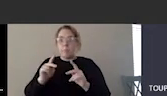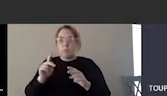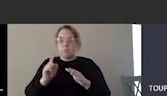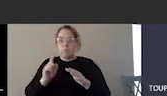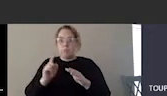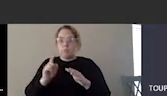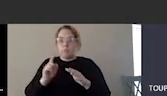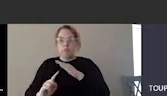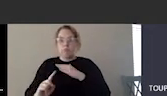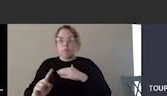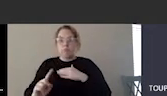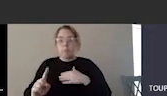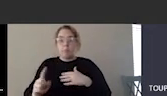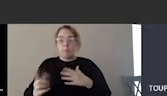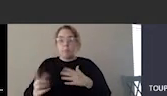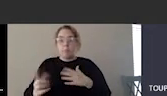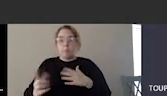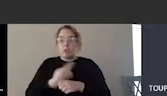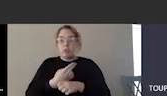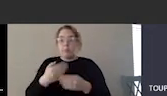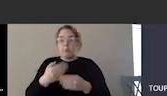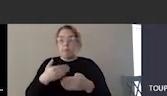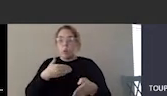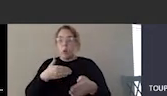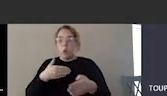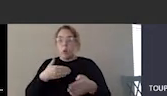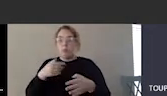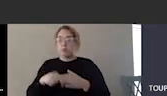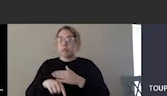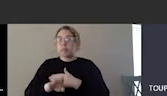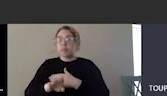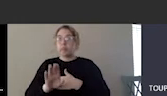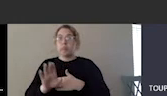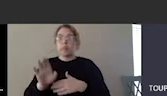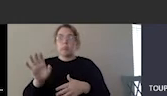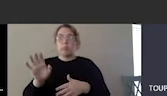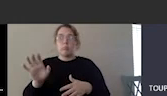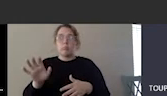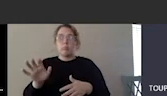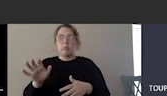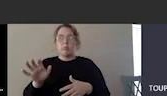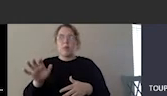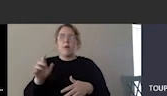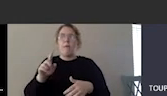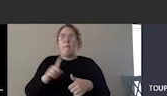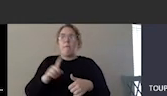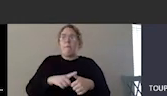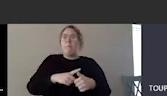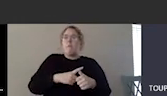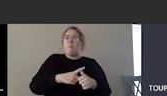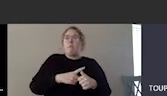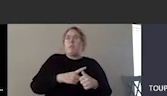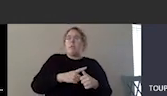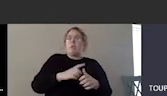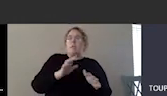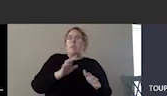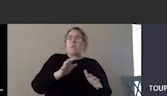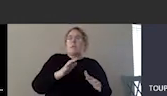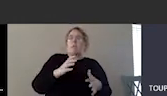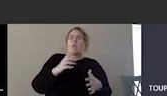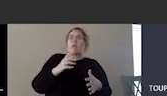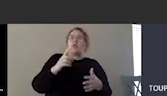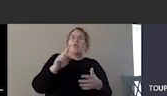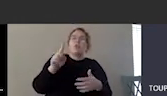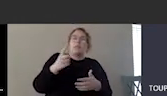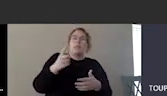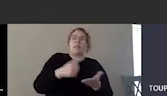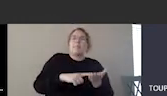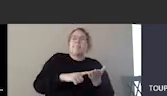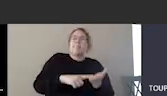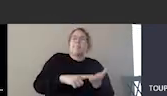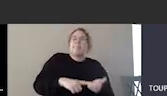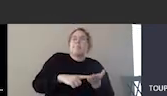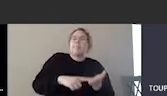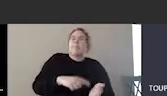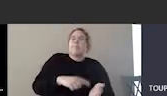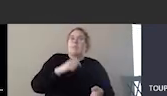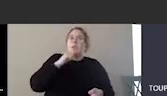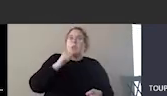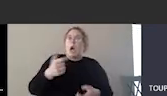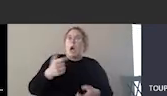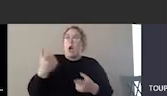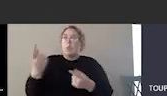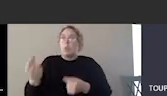level. Like this would be the first level of simulation where you're just kind of talking through it. Then we go to the sim lab where they actually practice with the